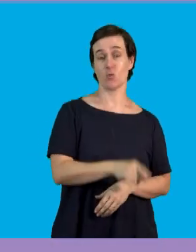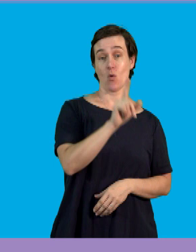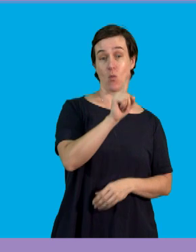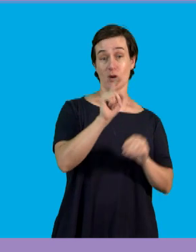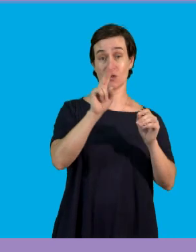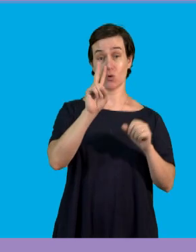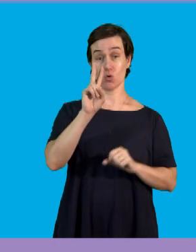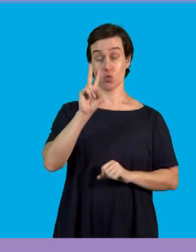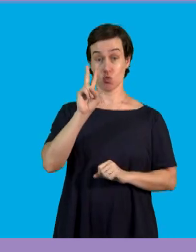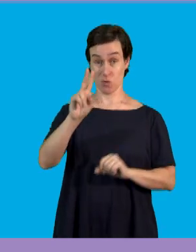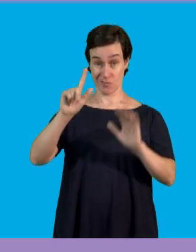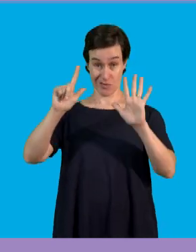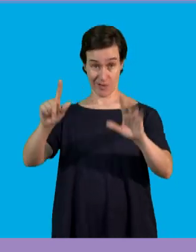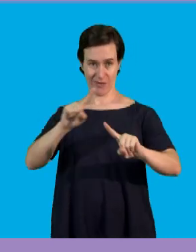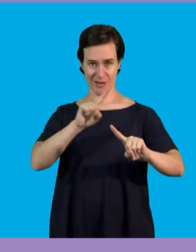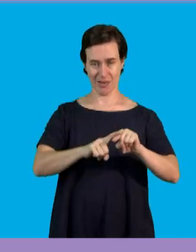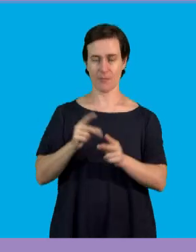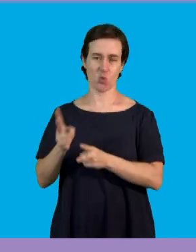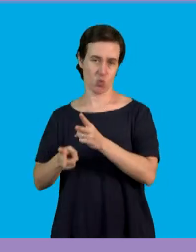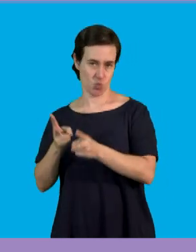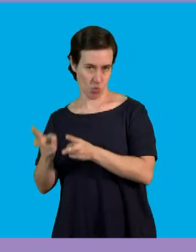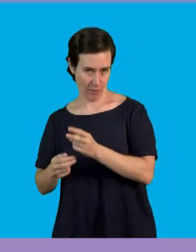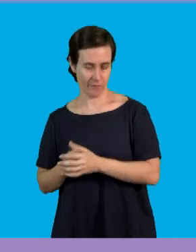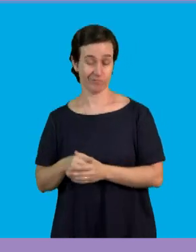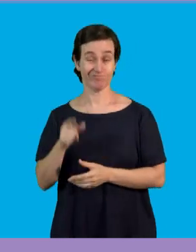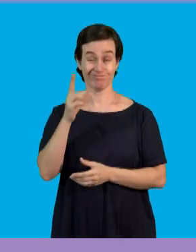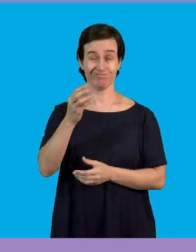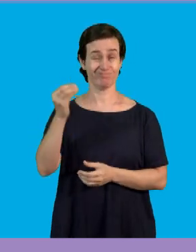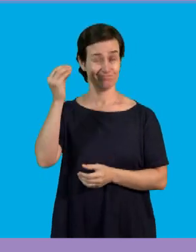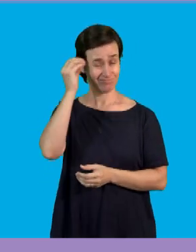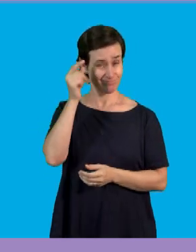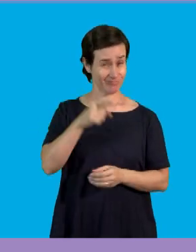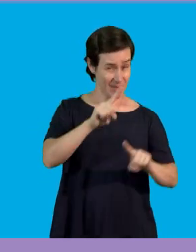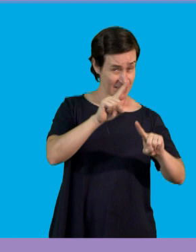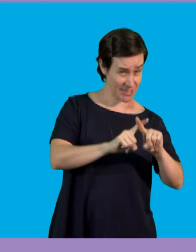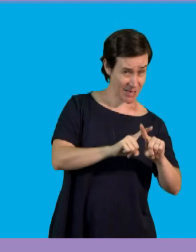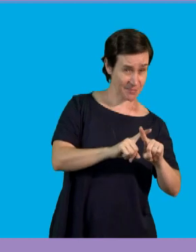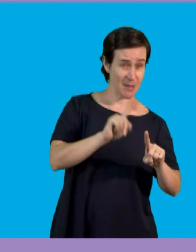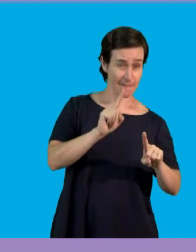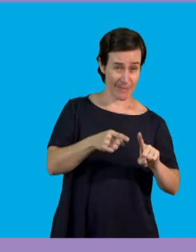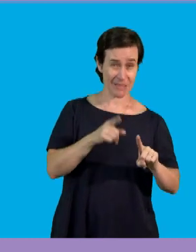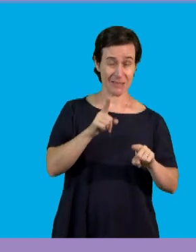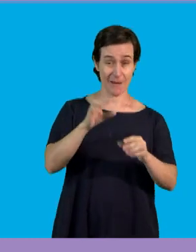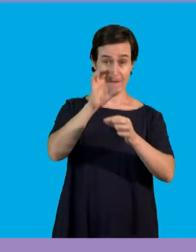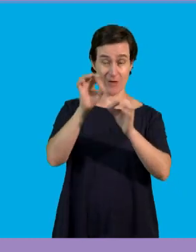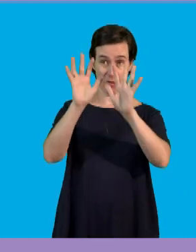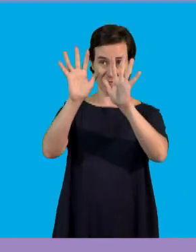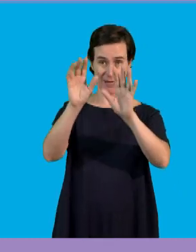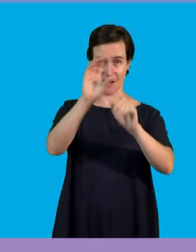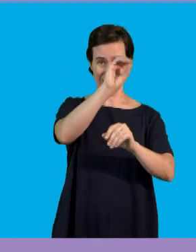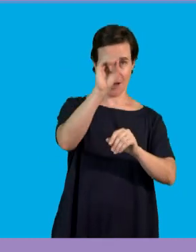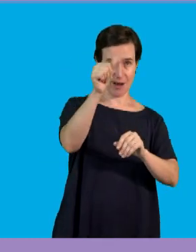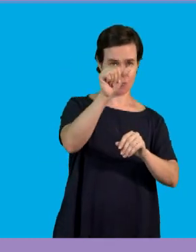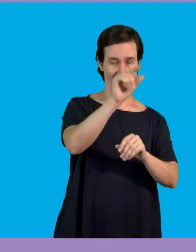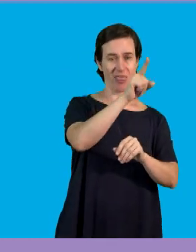we are just going to multiply by 12. Remember, when we are multiplying, we are still keeping our place values